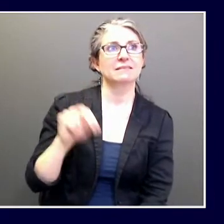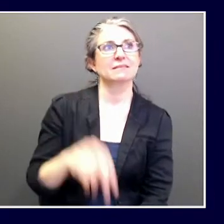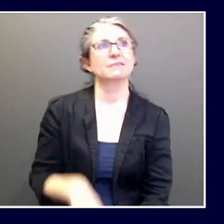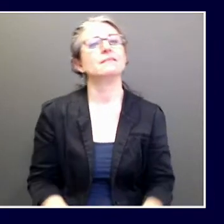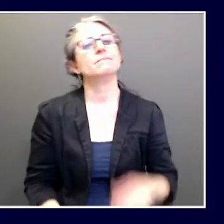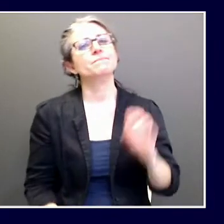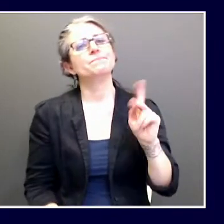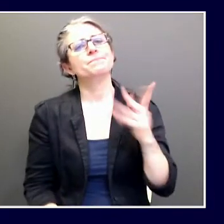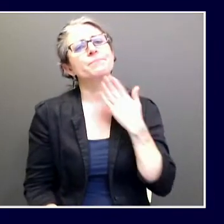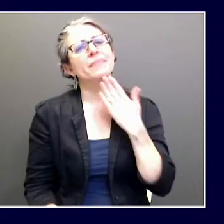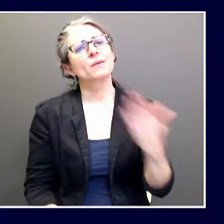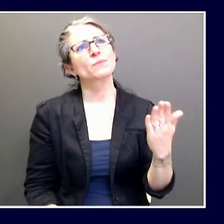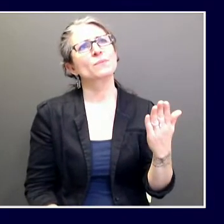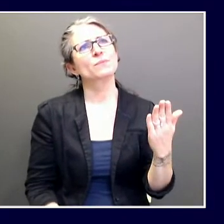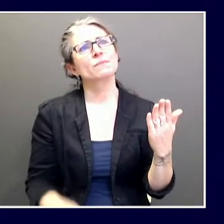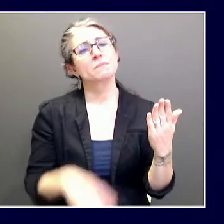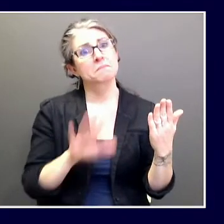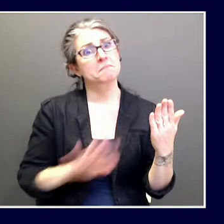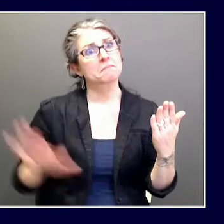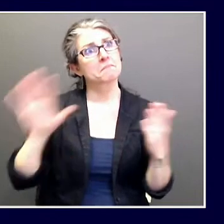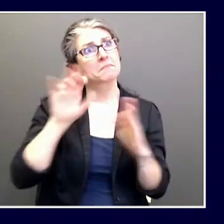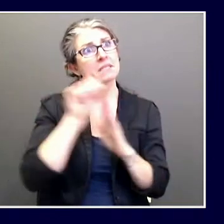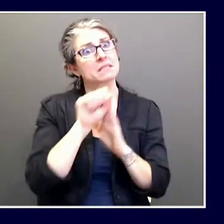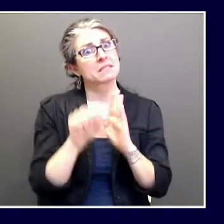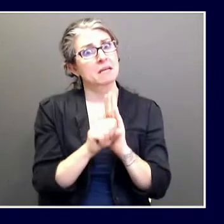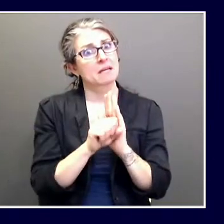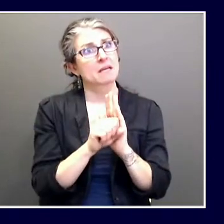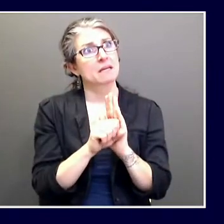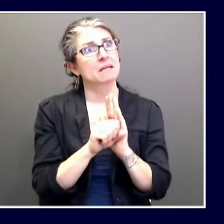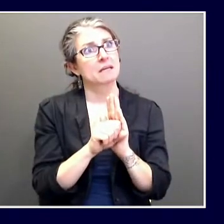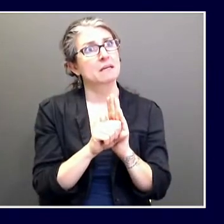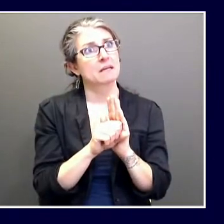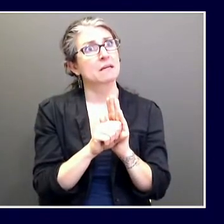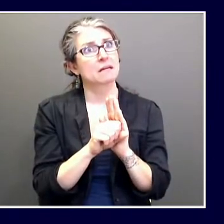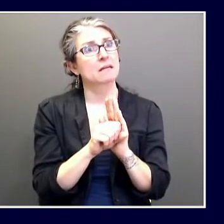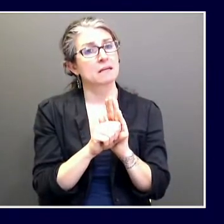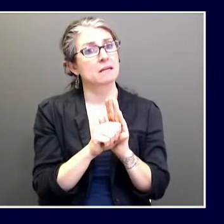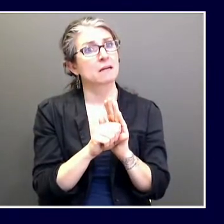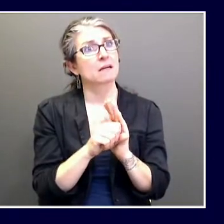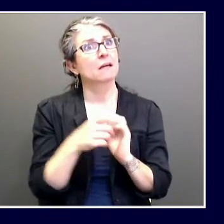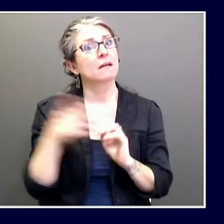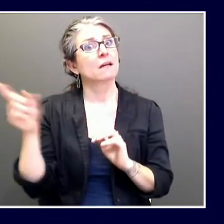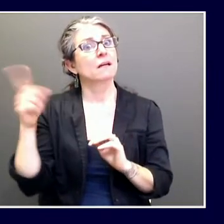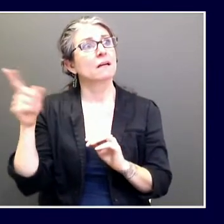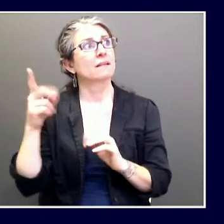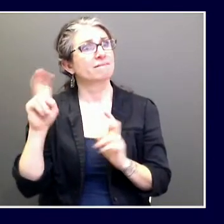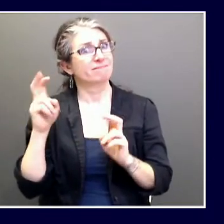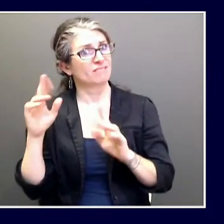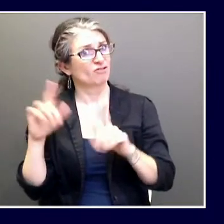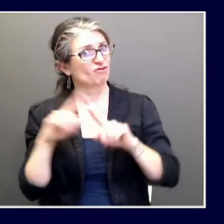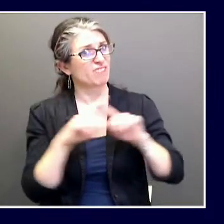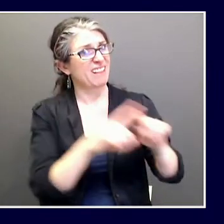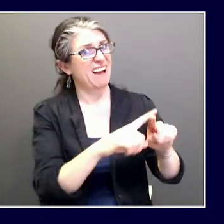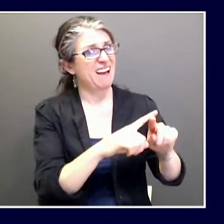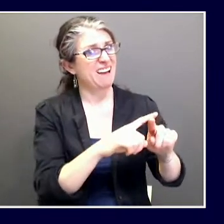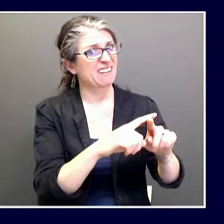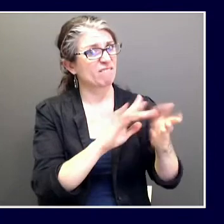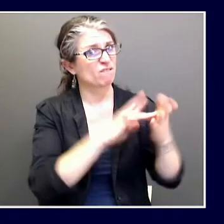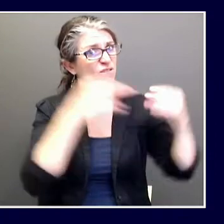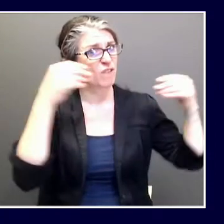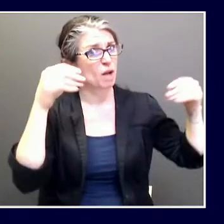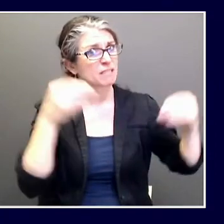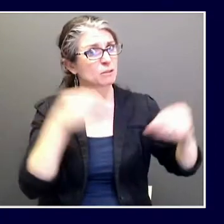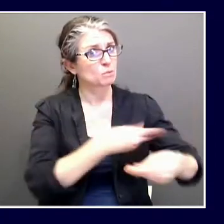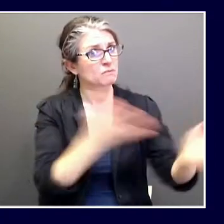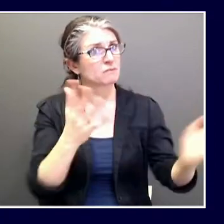rely primarily on pharmacies to deliver boosters worked in practice? As was mentioned earlier, I've heard many reports of people having trouble getting boosters or having to wait a long time to